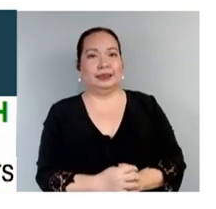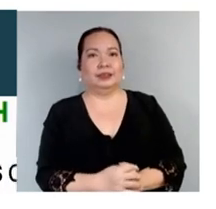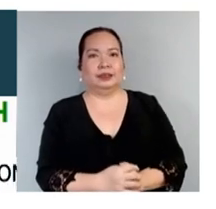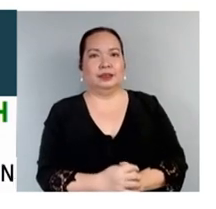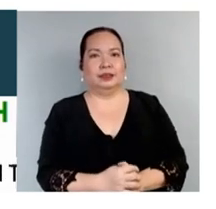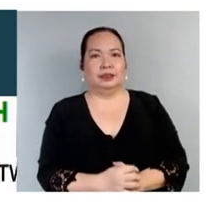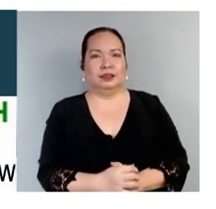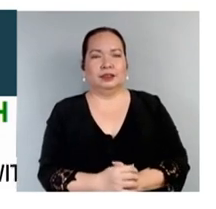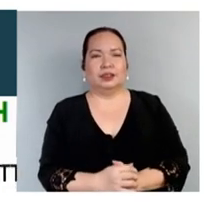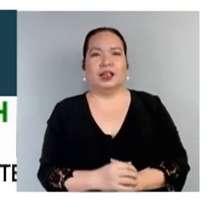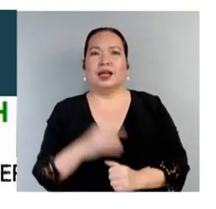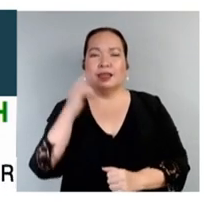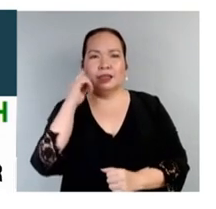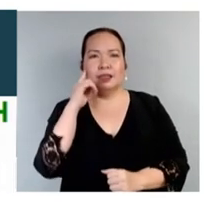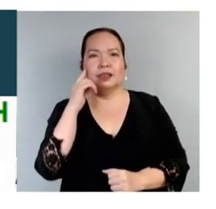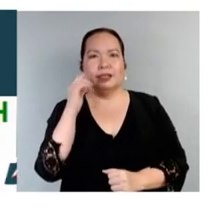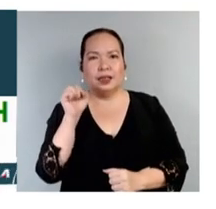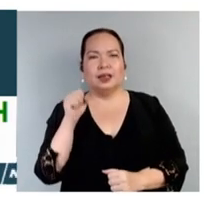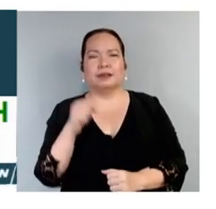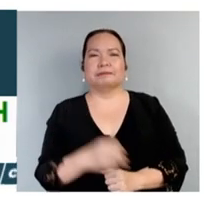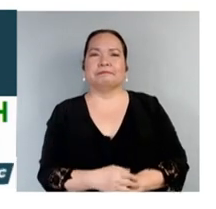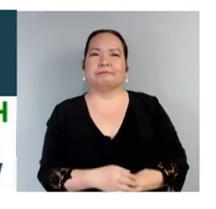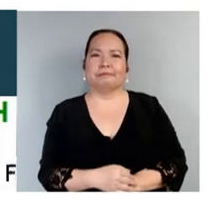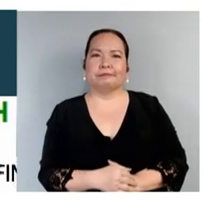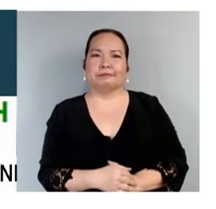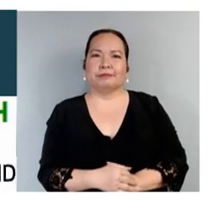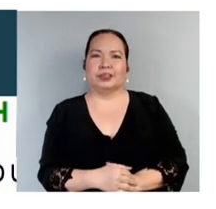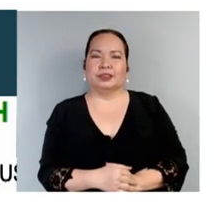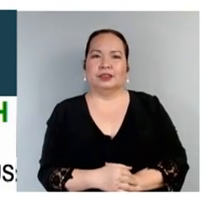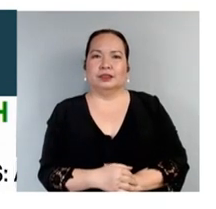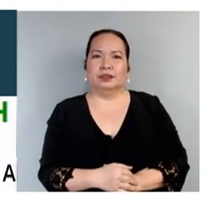fearing so much of what it is